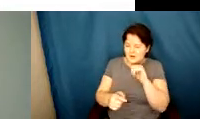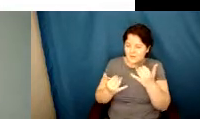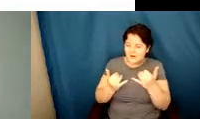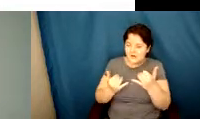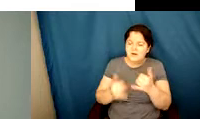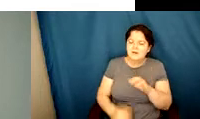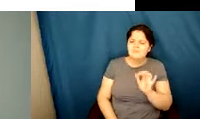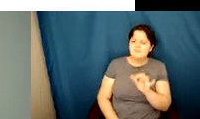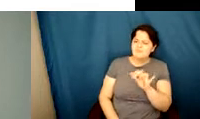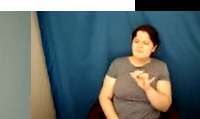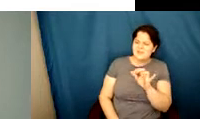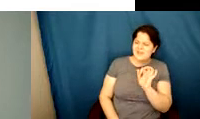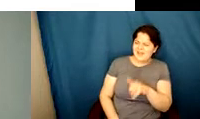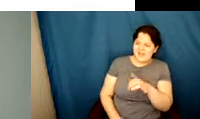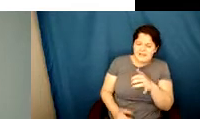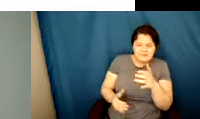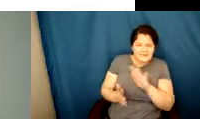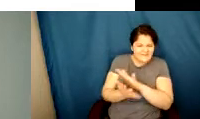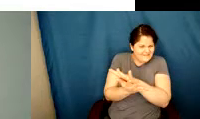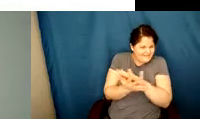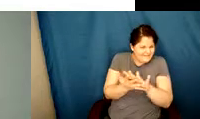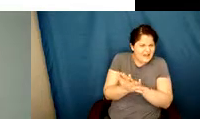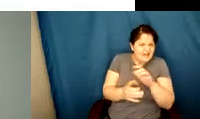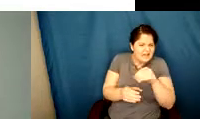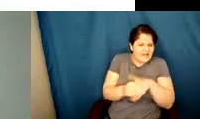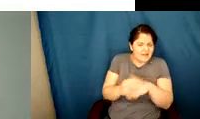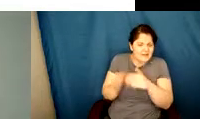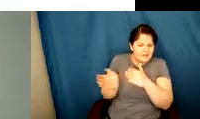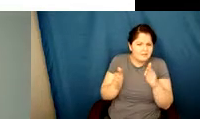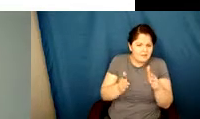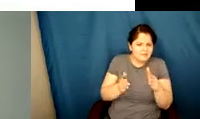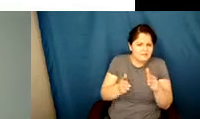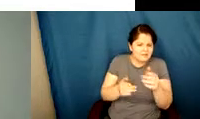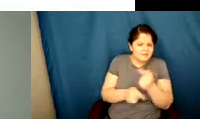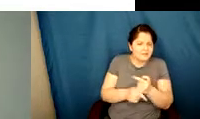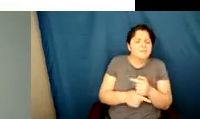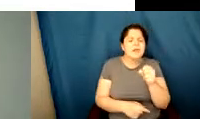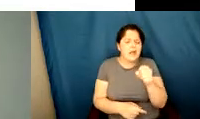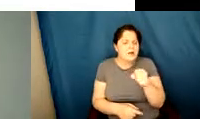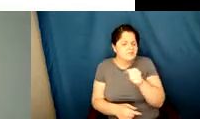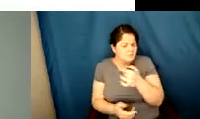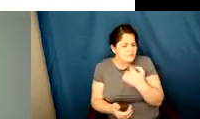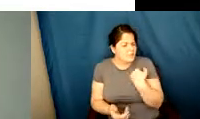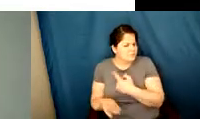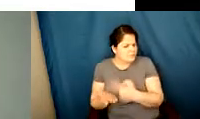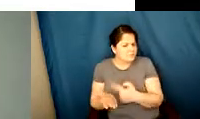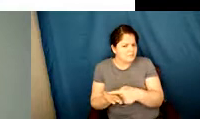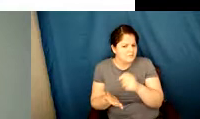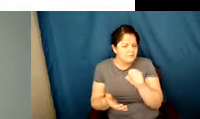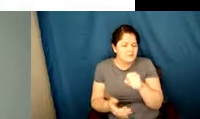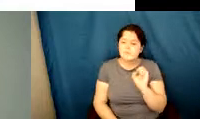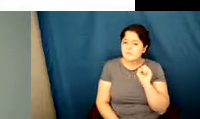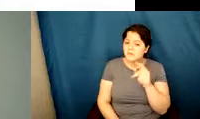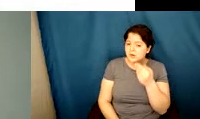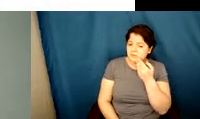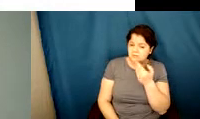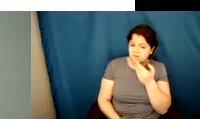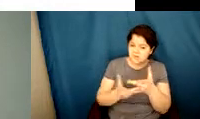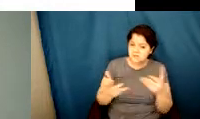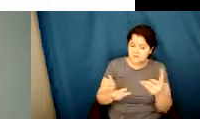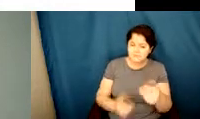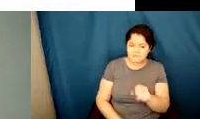the plans potentially. That's what it sounds like. It's being explored. Gotcha. All right. Thank you very much. Mm-hmm. Thank